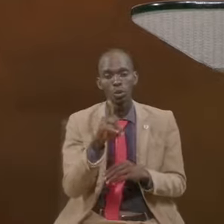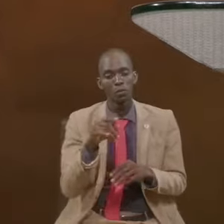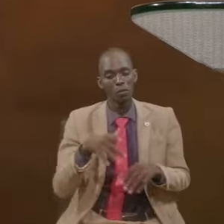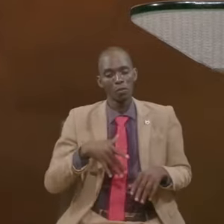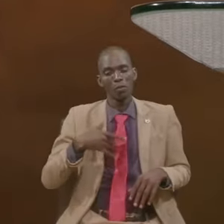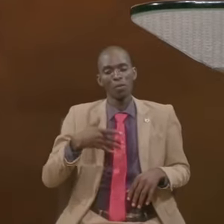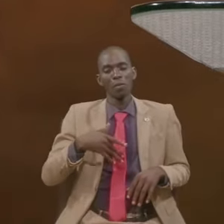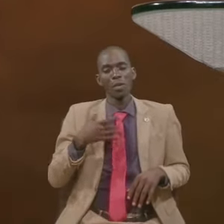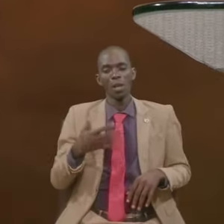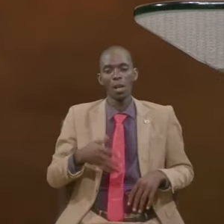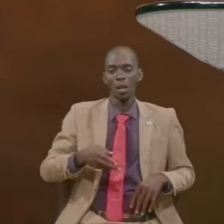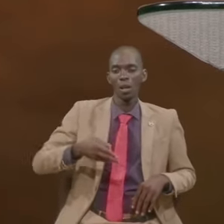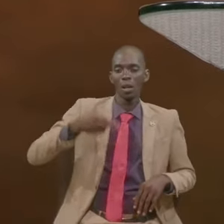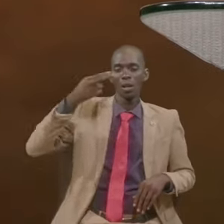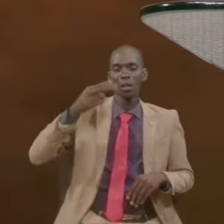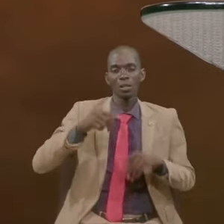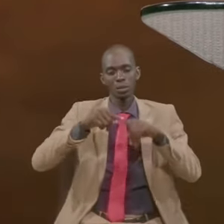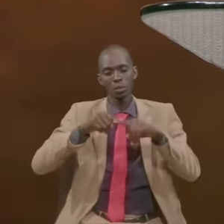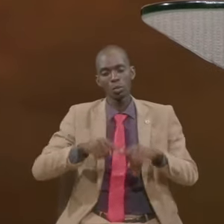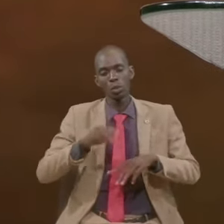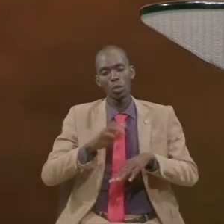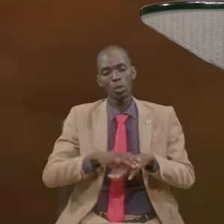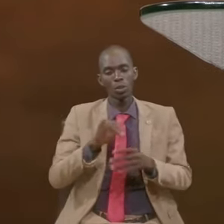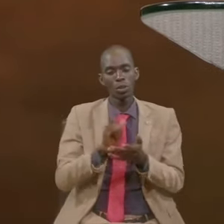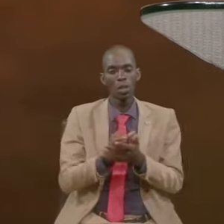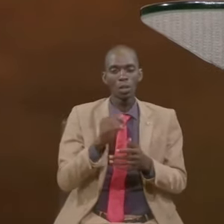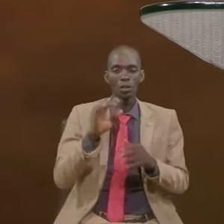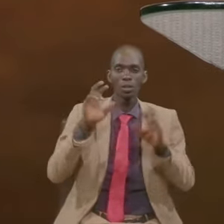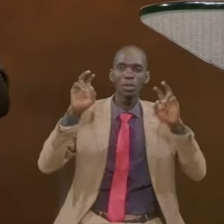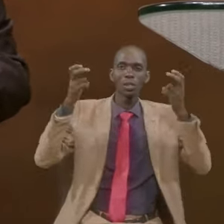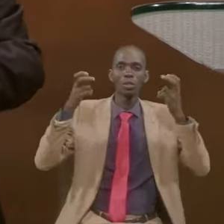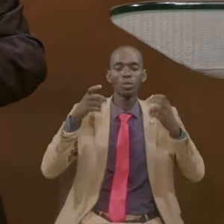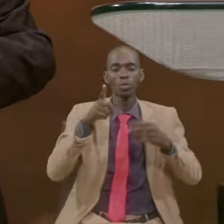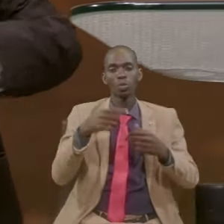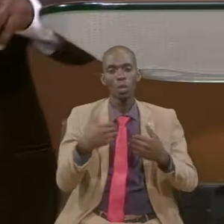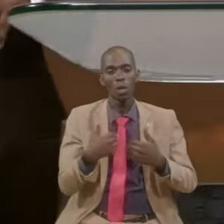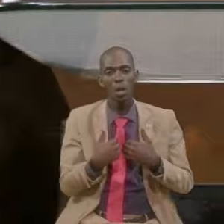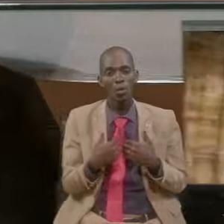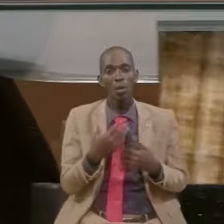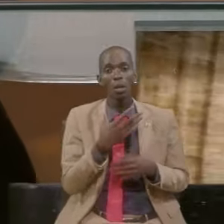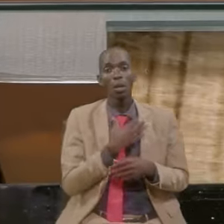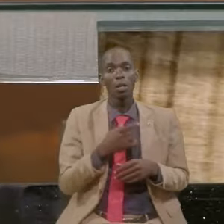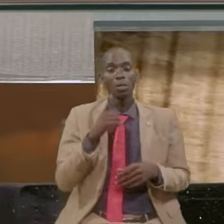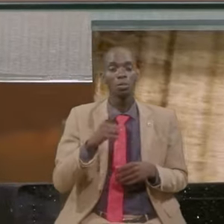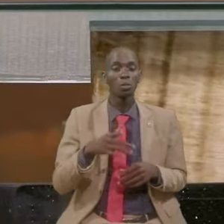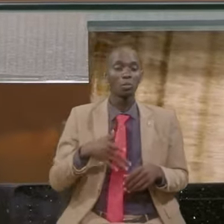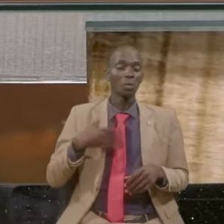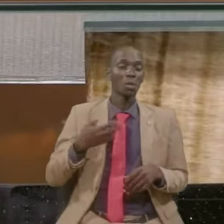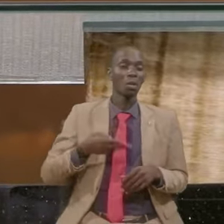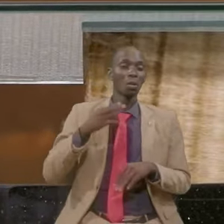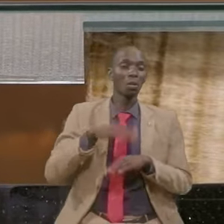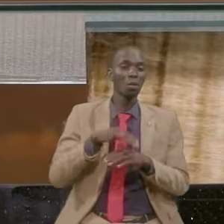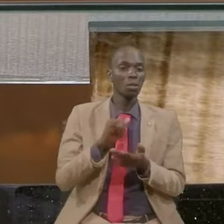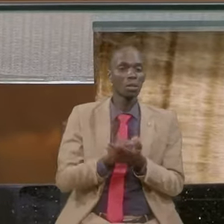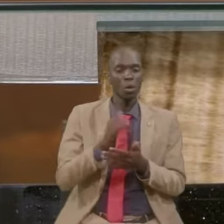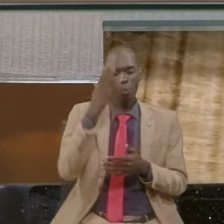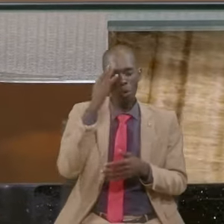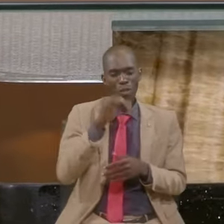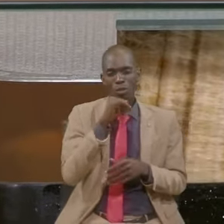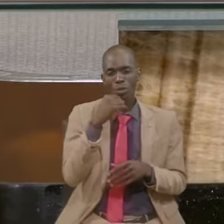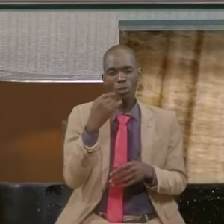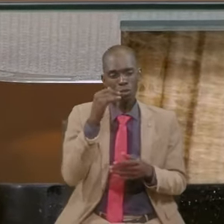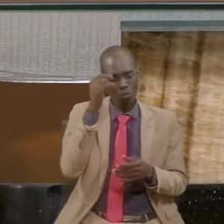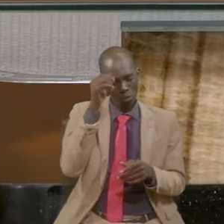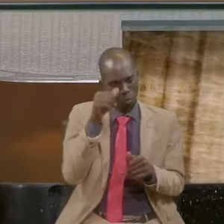title, if you're holding on to a title, if you're uplifting yourself by a title, why don't you remember it's just